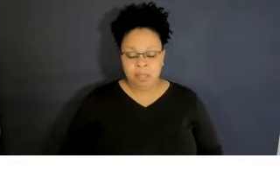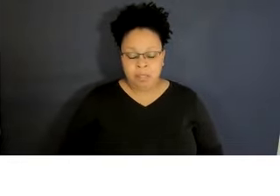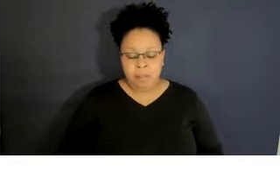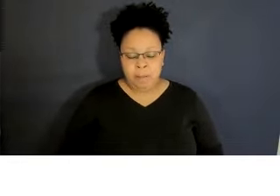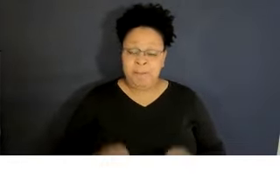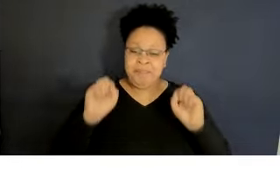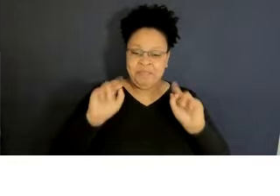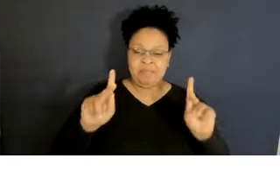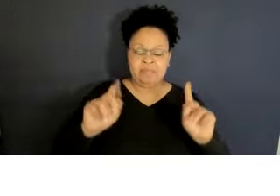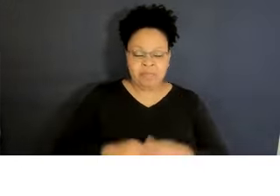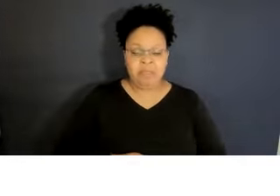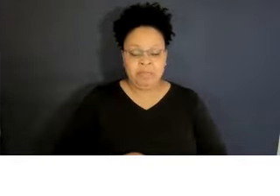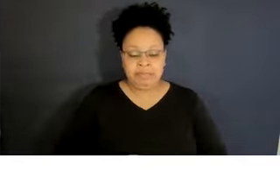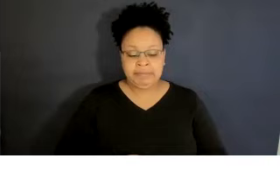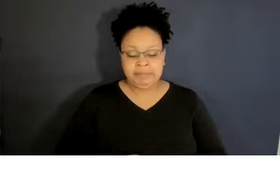Okay.